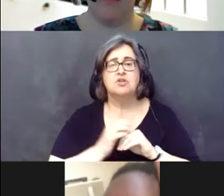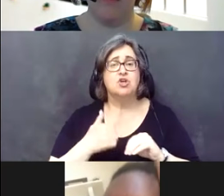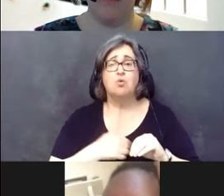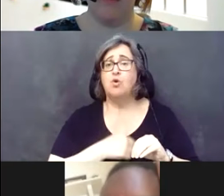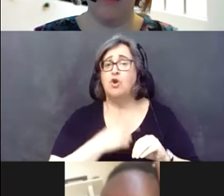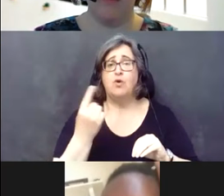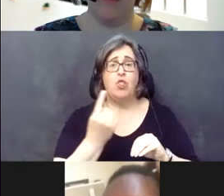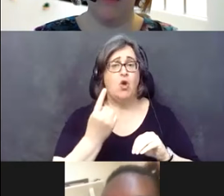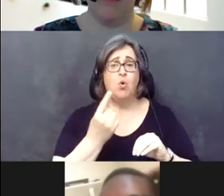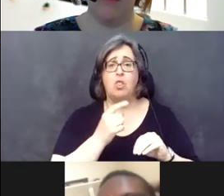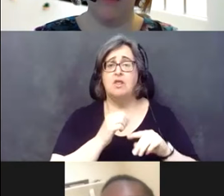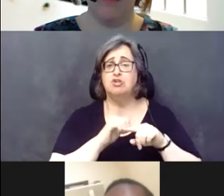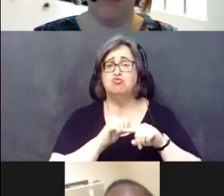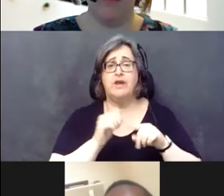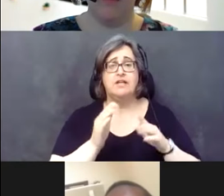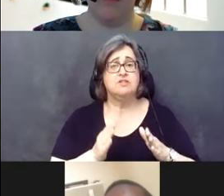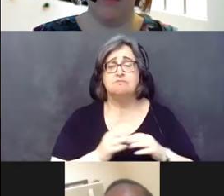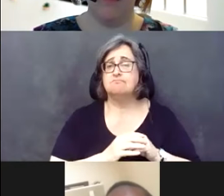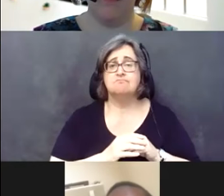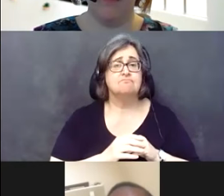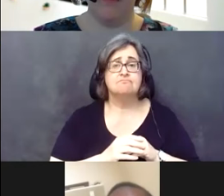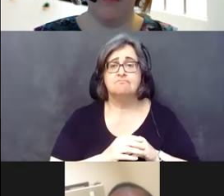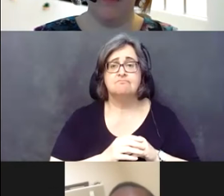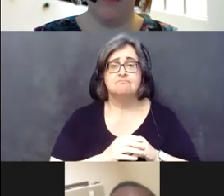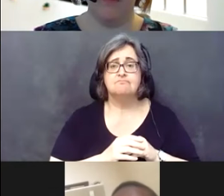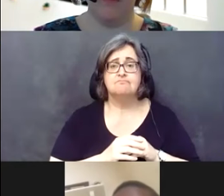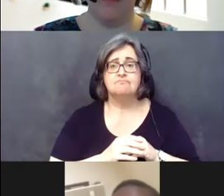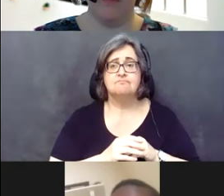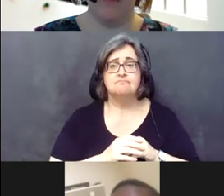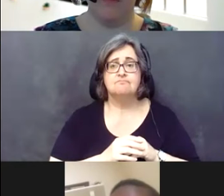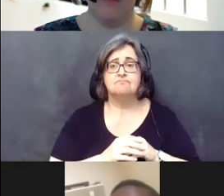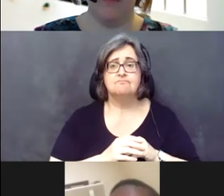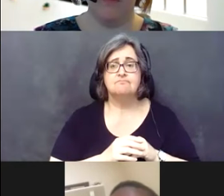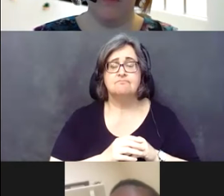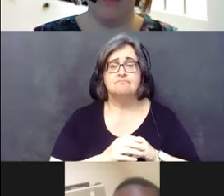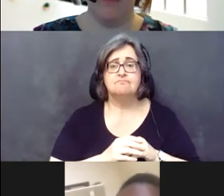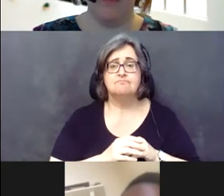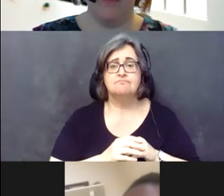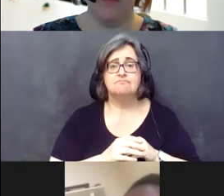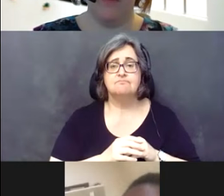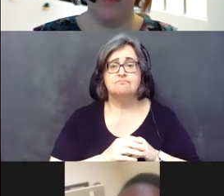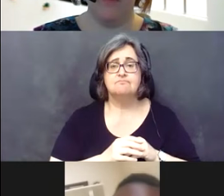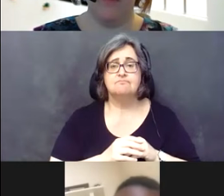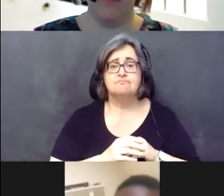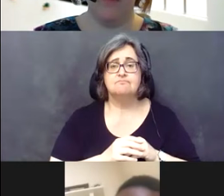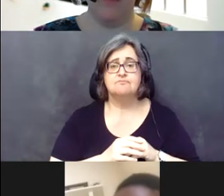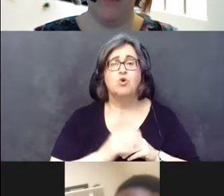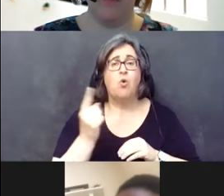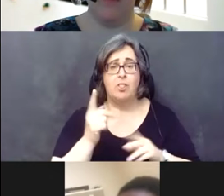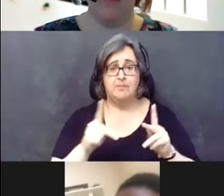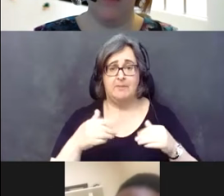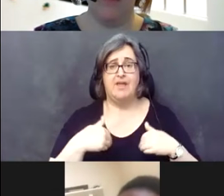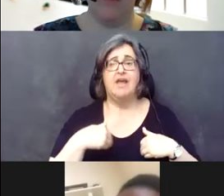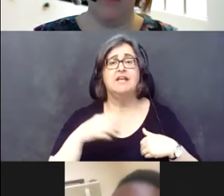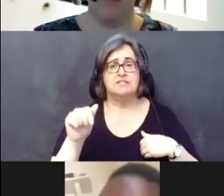trainers, so we didn't have a person without a disability doing